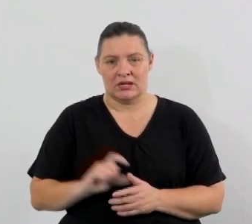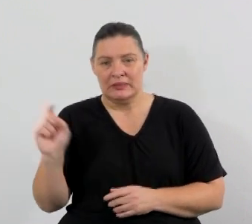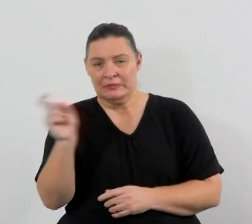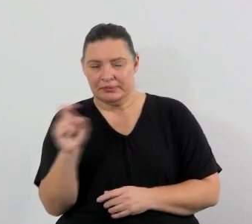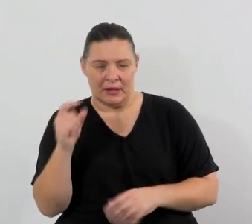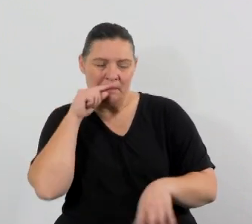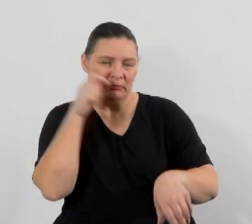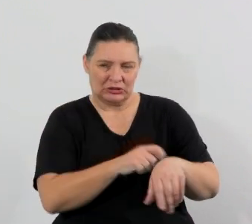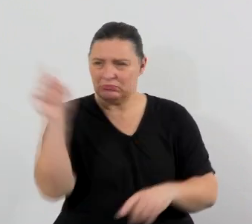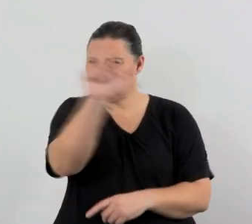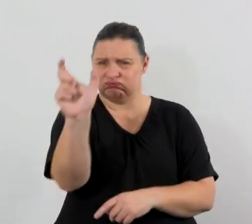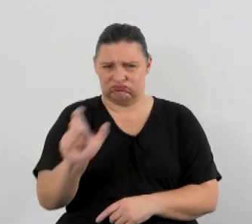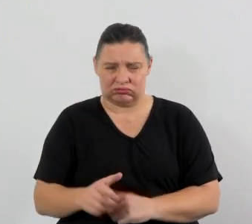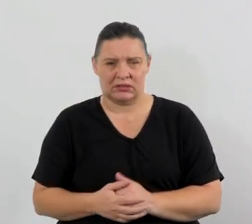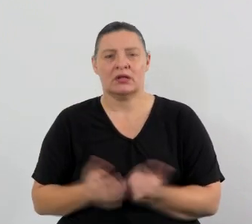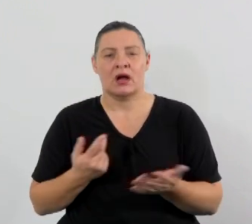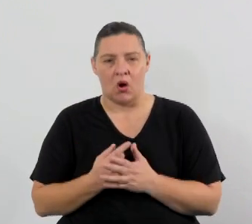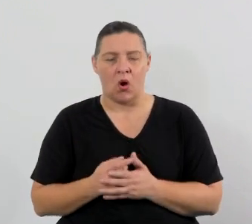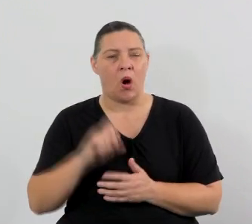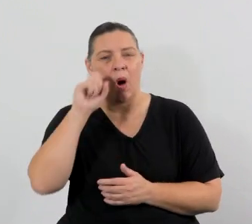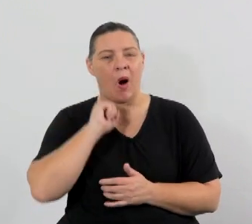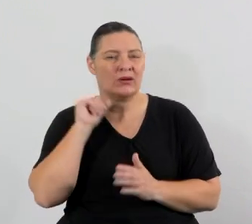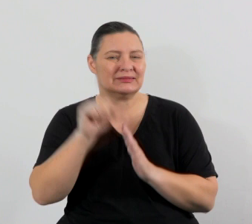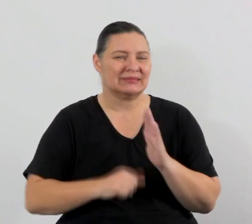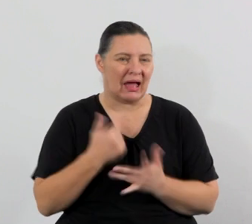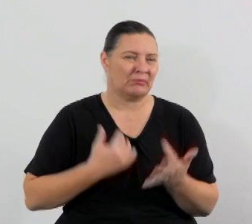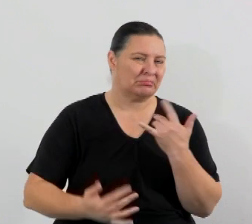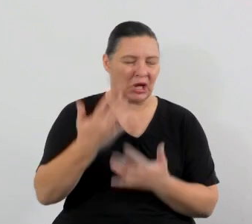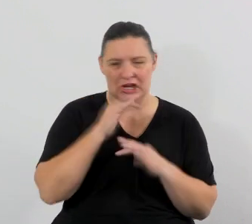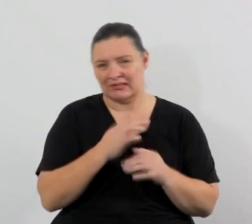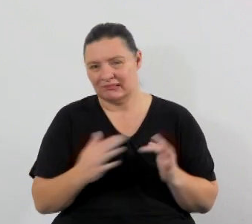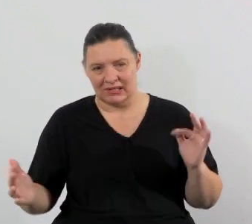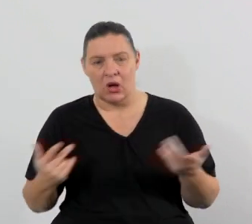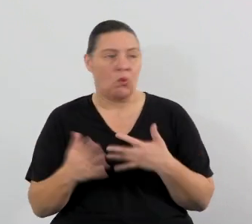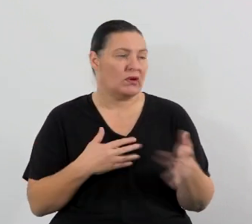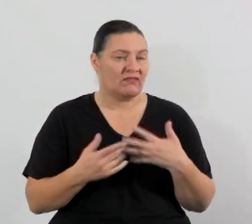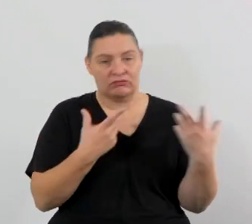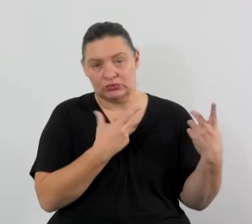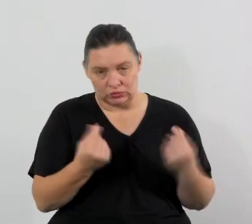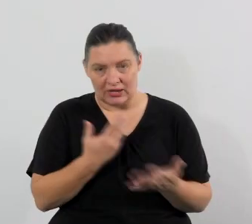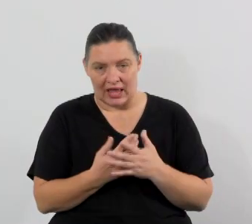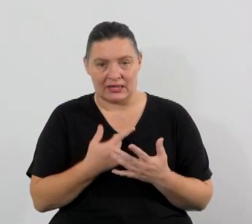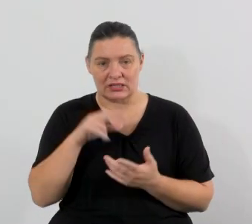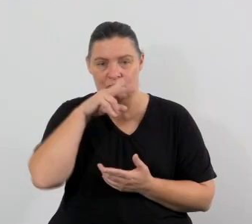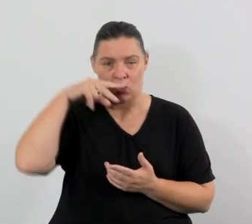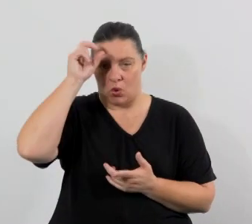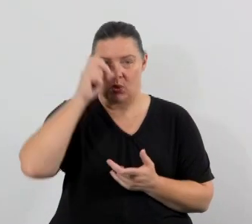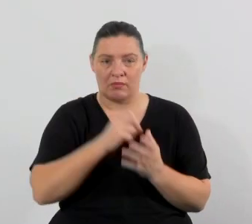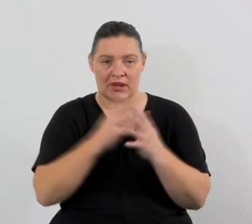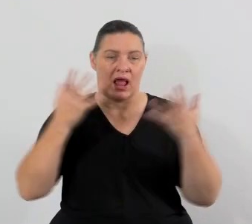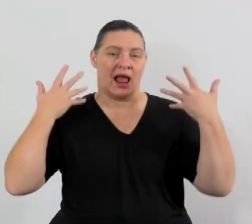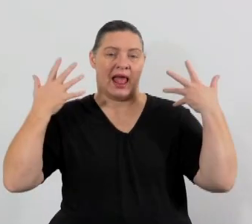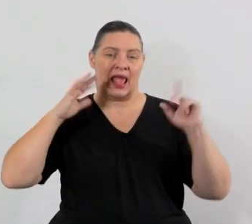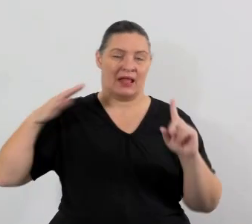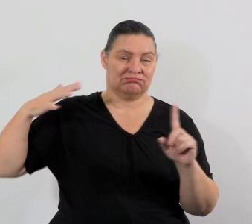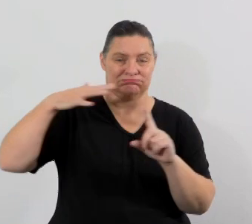insecticide sprays, burning old tires, and more. So whatever it is that you do to create smoke that goes into